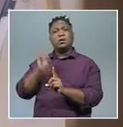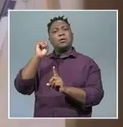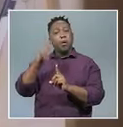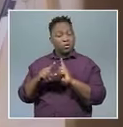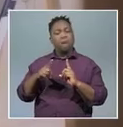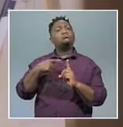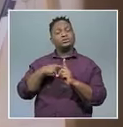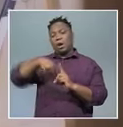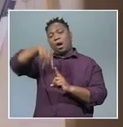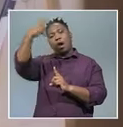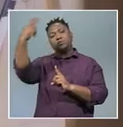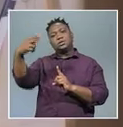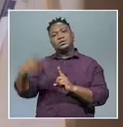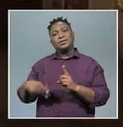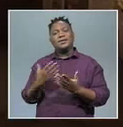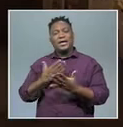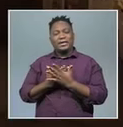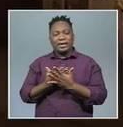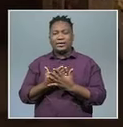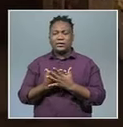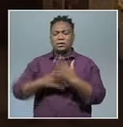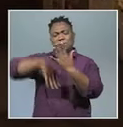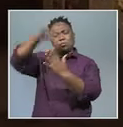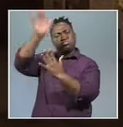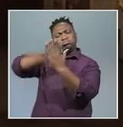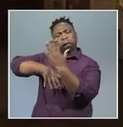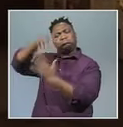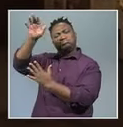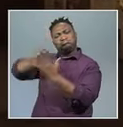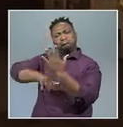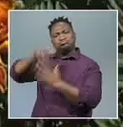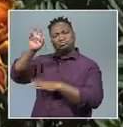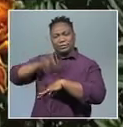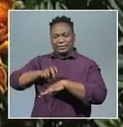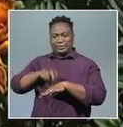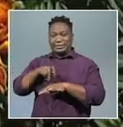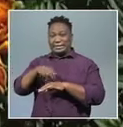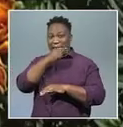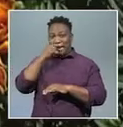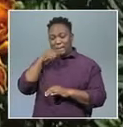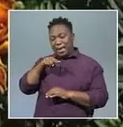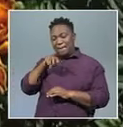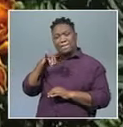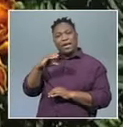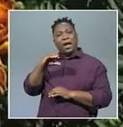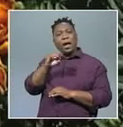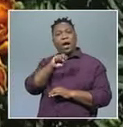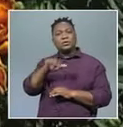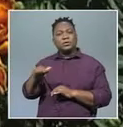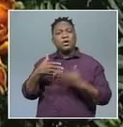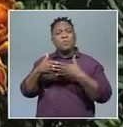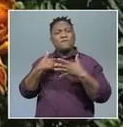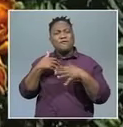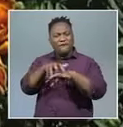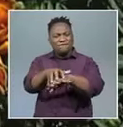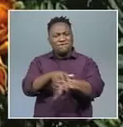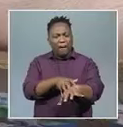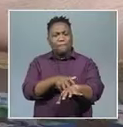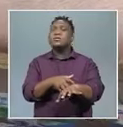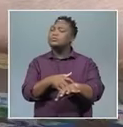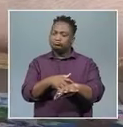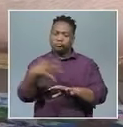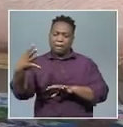they want to design their annual collector series for 2019. Pig Casso was rescued from a local hog factory farming practice, brought to